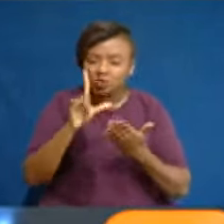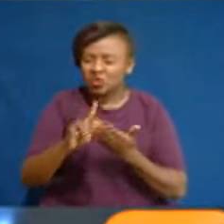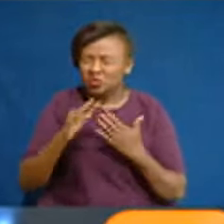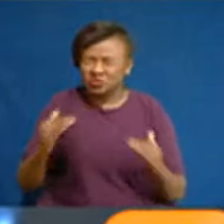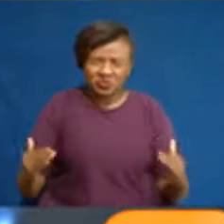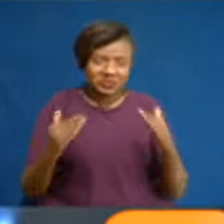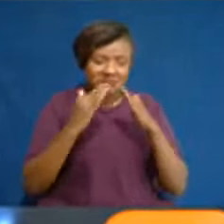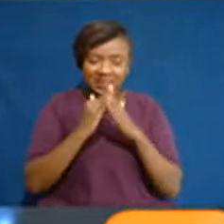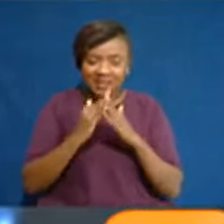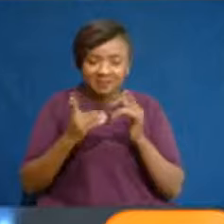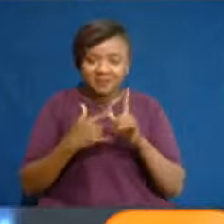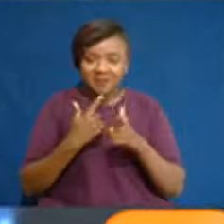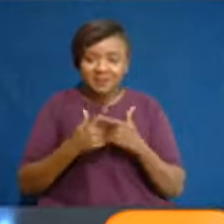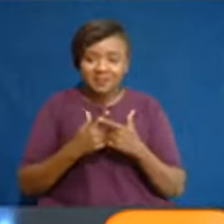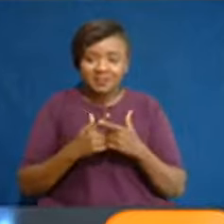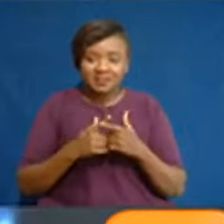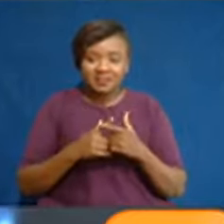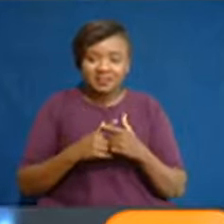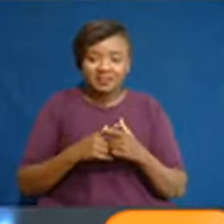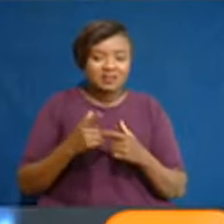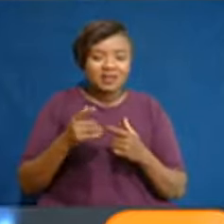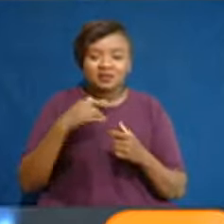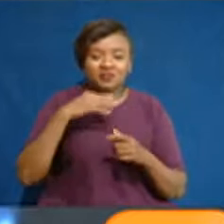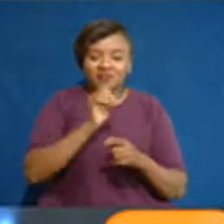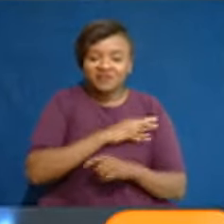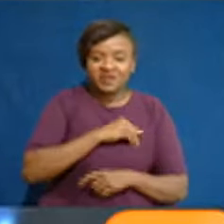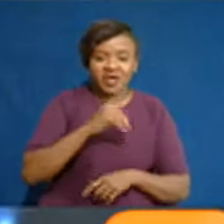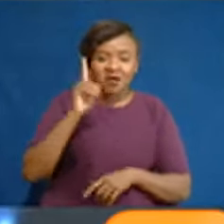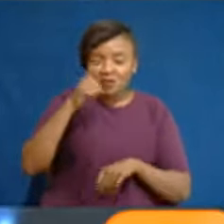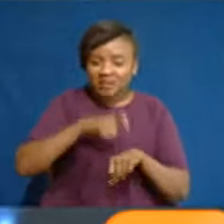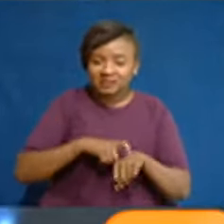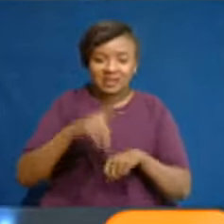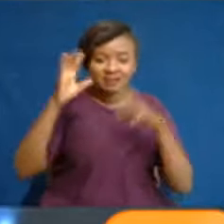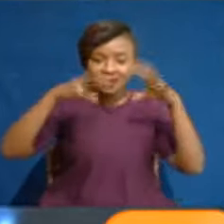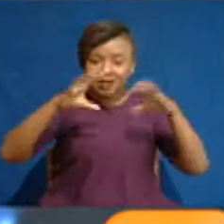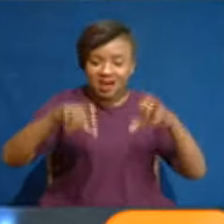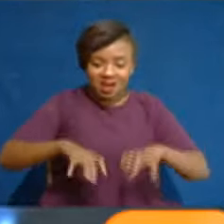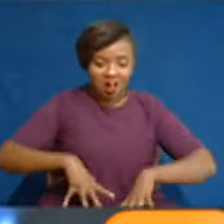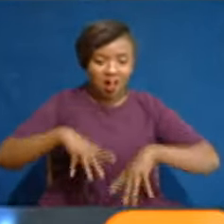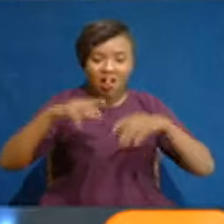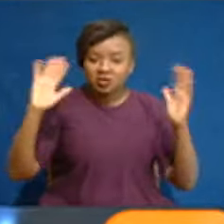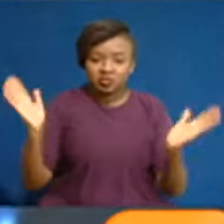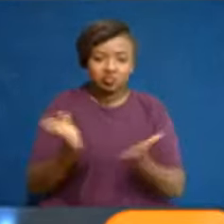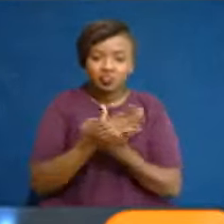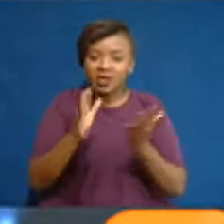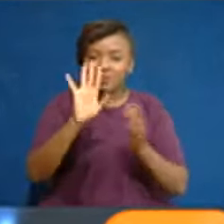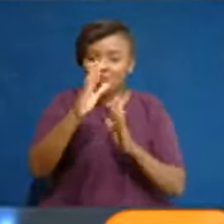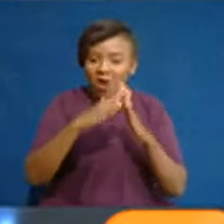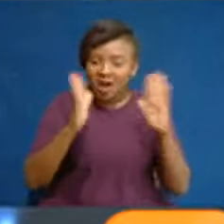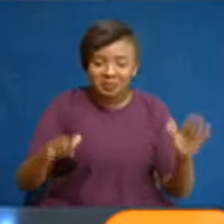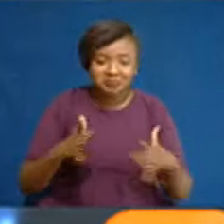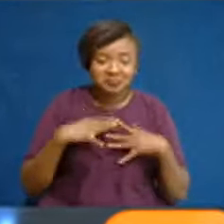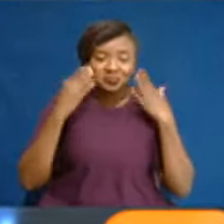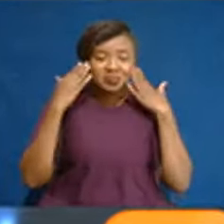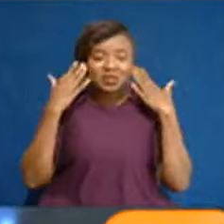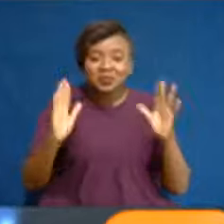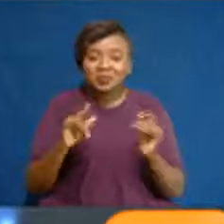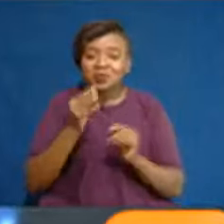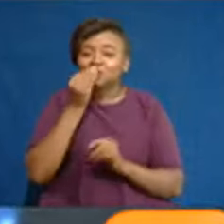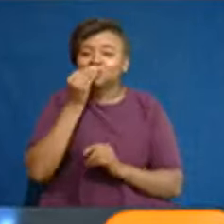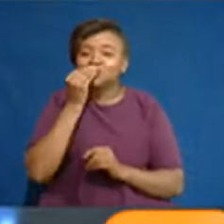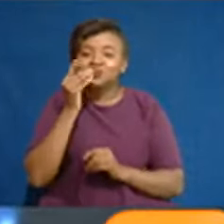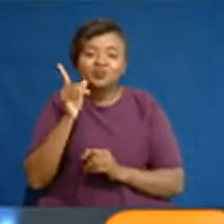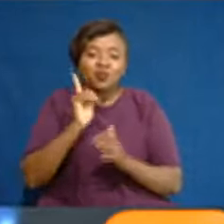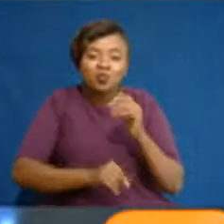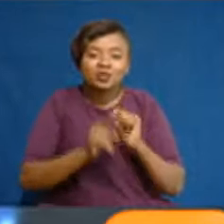day rain can rain and it will take away your whole humanity. That is not security. You know, people are living not sure what you're gonna eat tomorrow. You know,